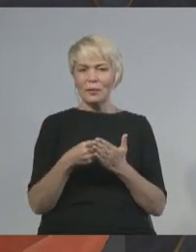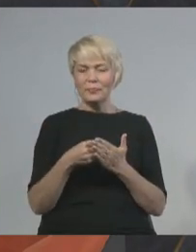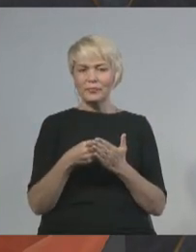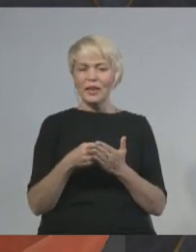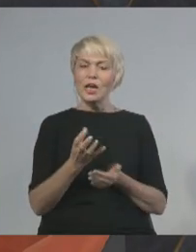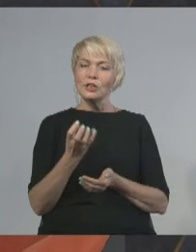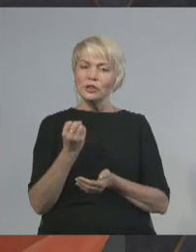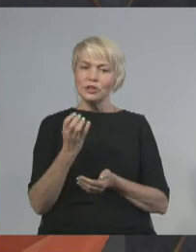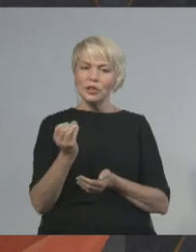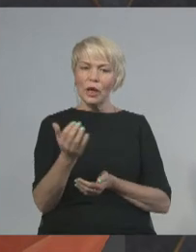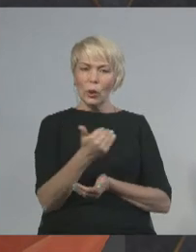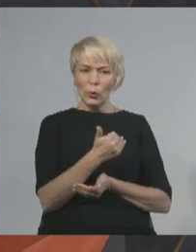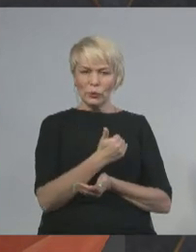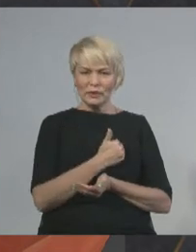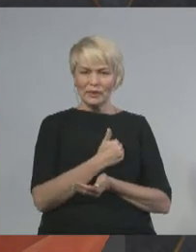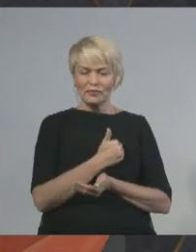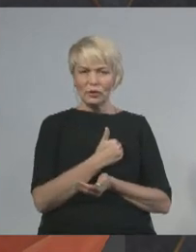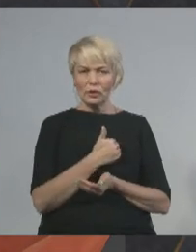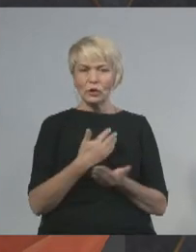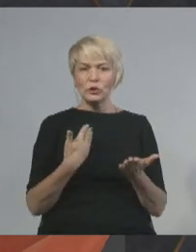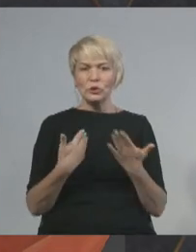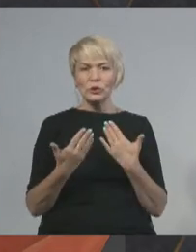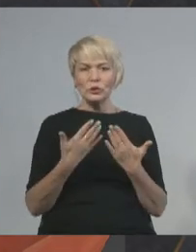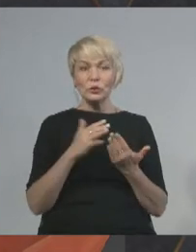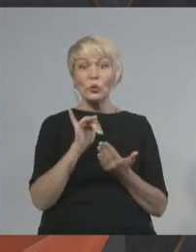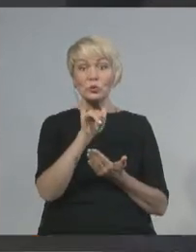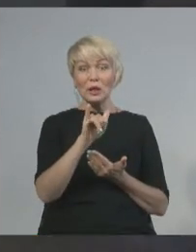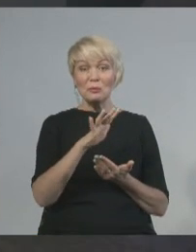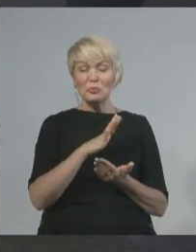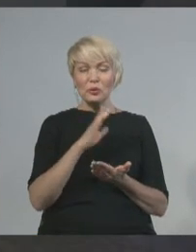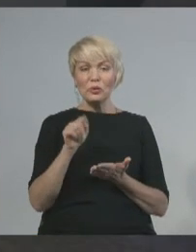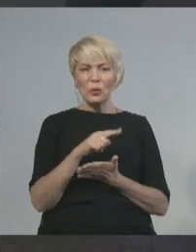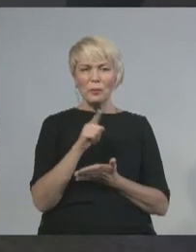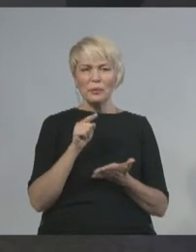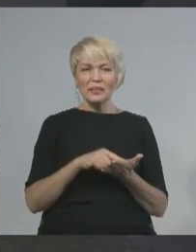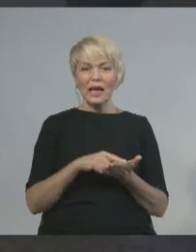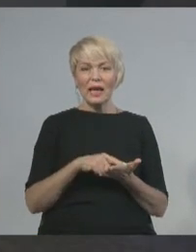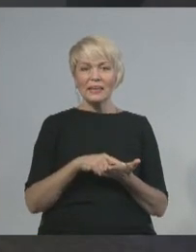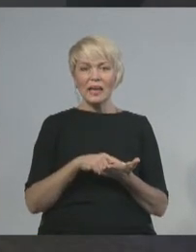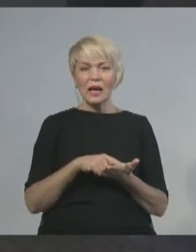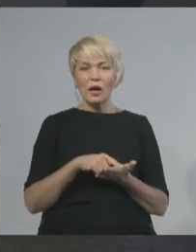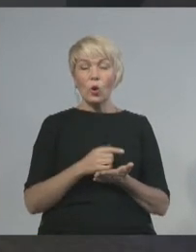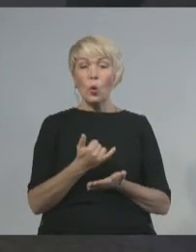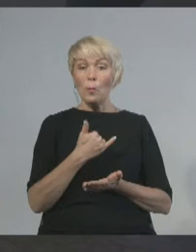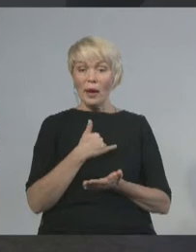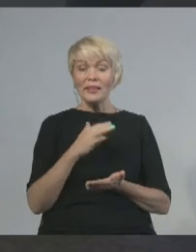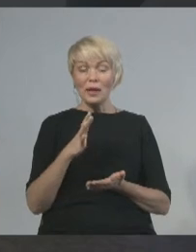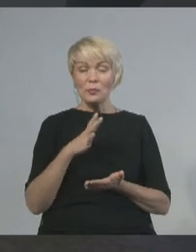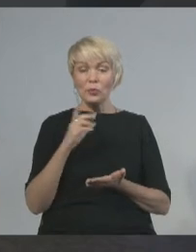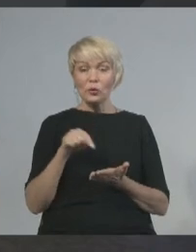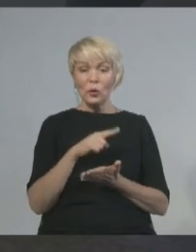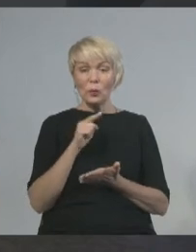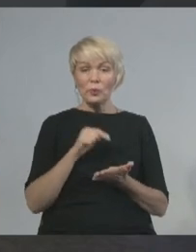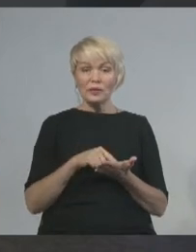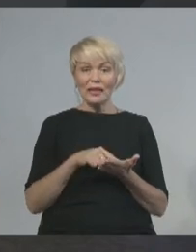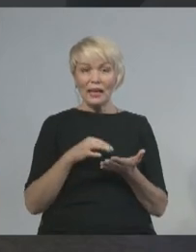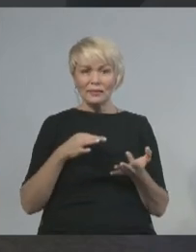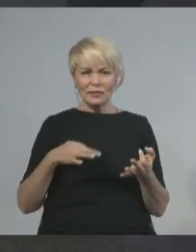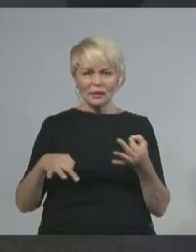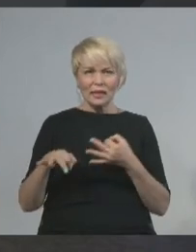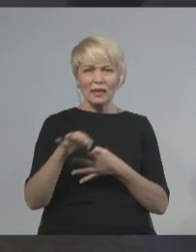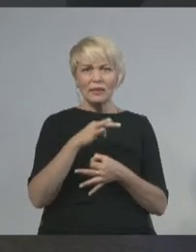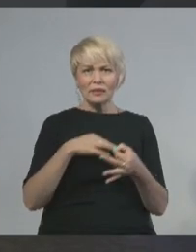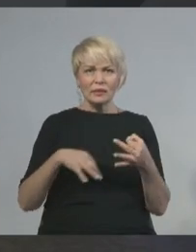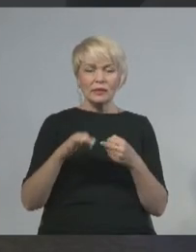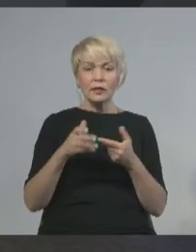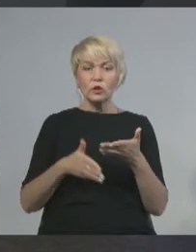and i would also like to say that you had a question actually right yes you can